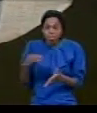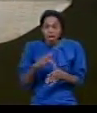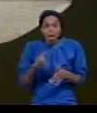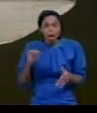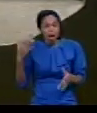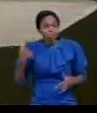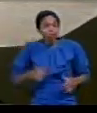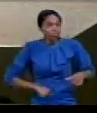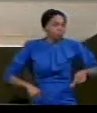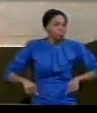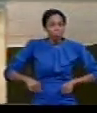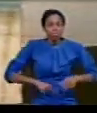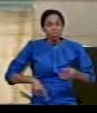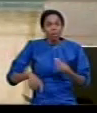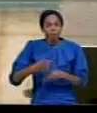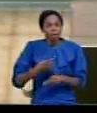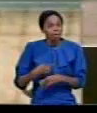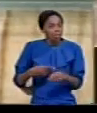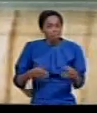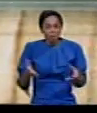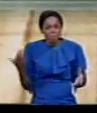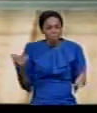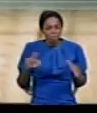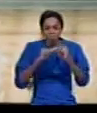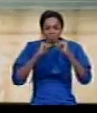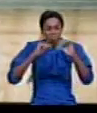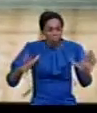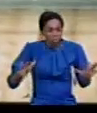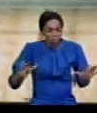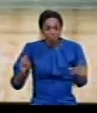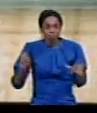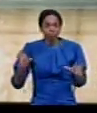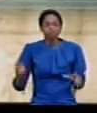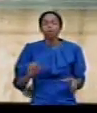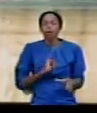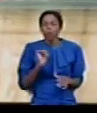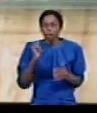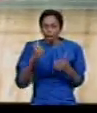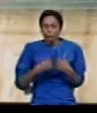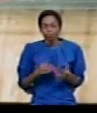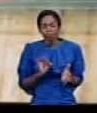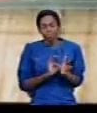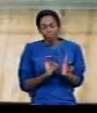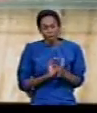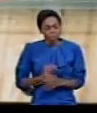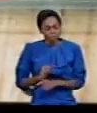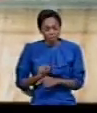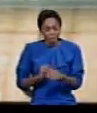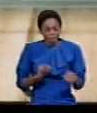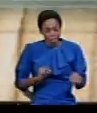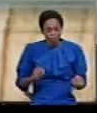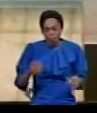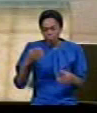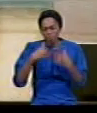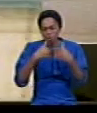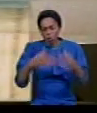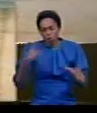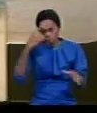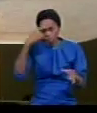was proud of, they were nothing. And so I had to count them loss for Christ.